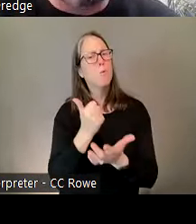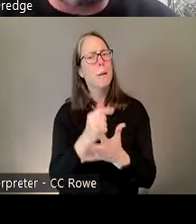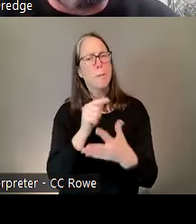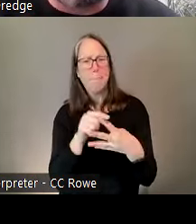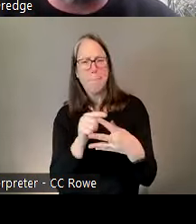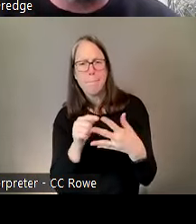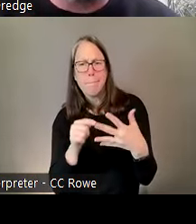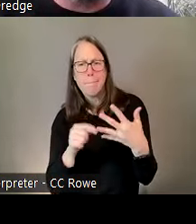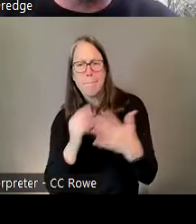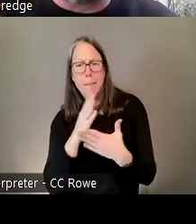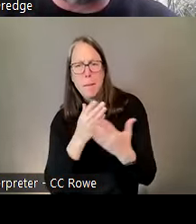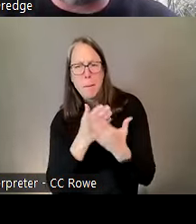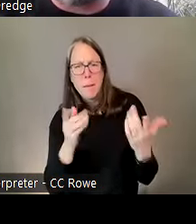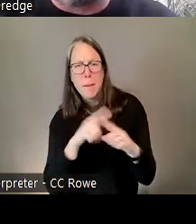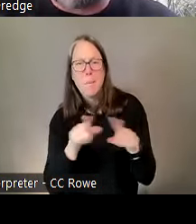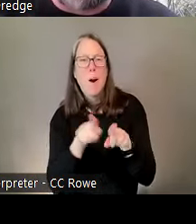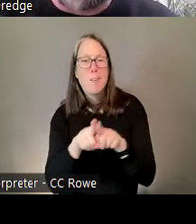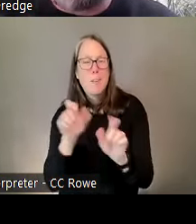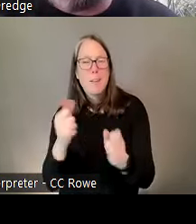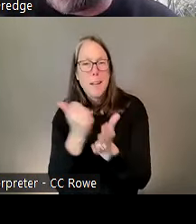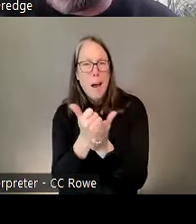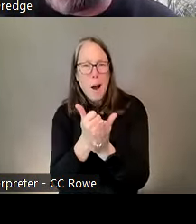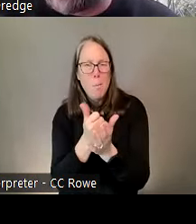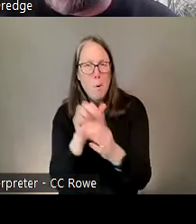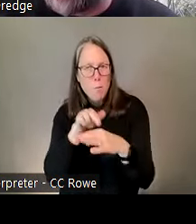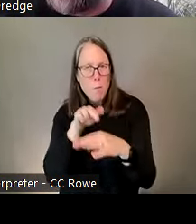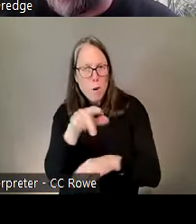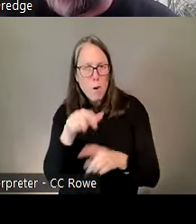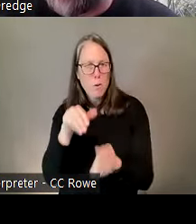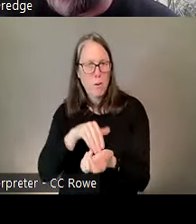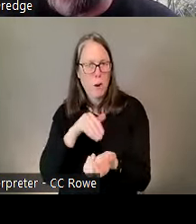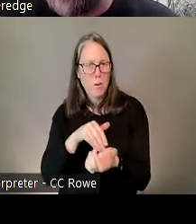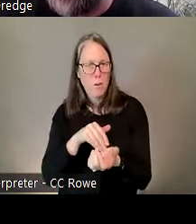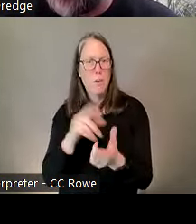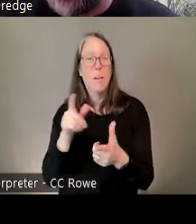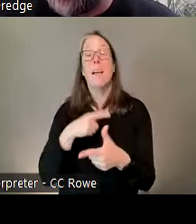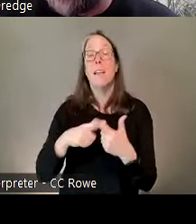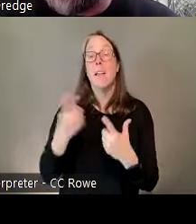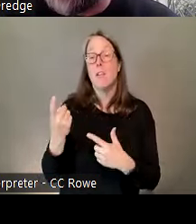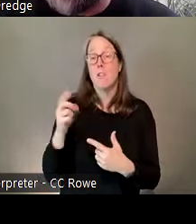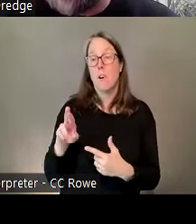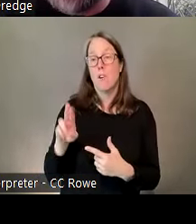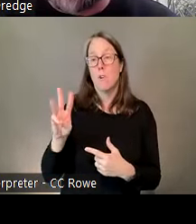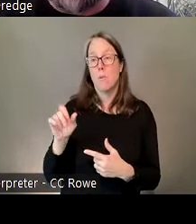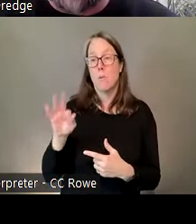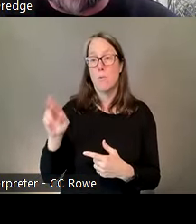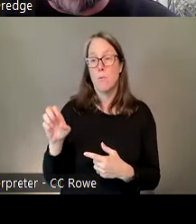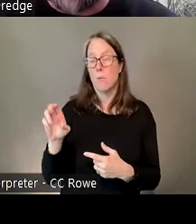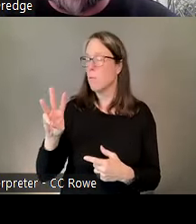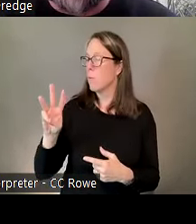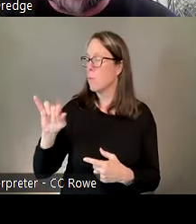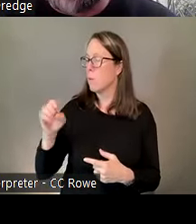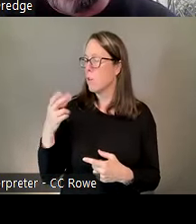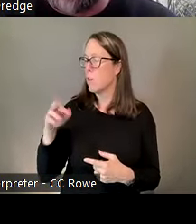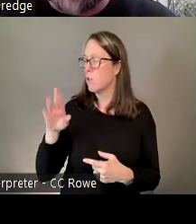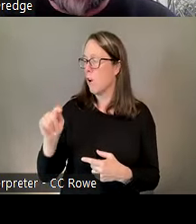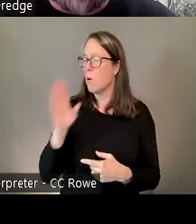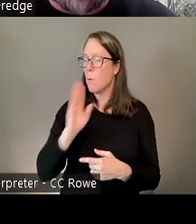and then I also know who to refer to. And then Dr. Wishart's going to speak more about the management of the tone.